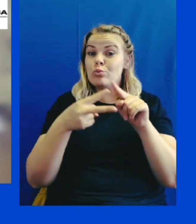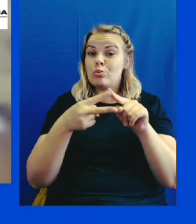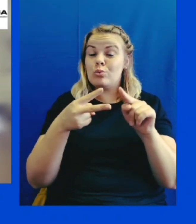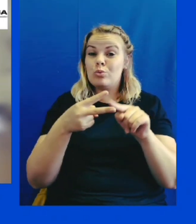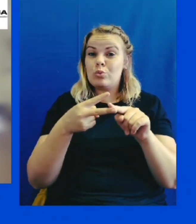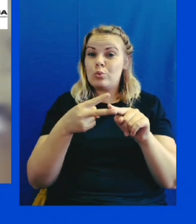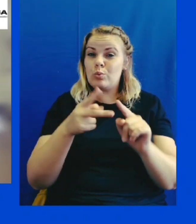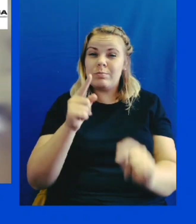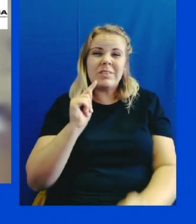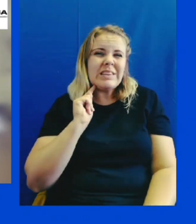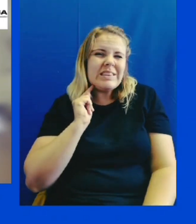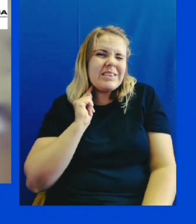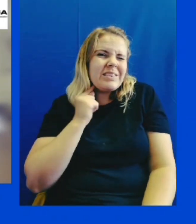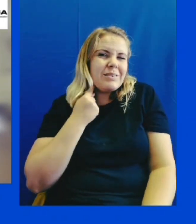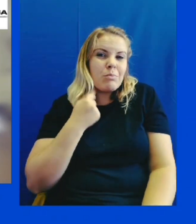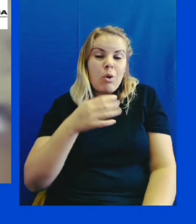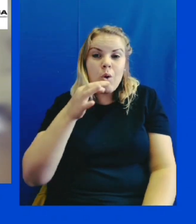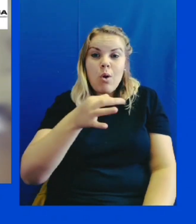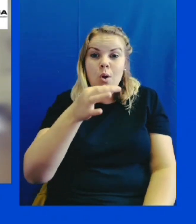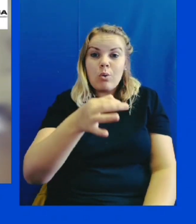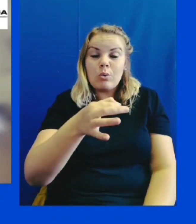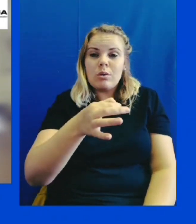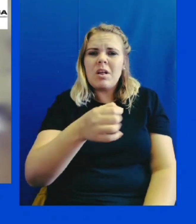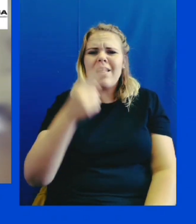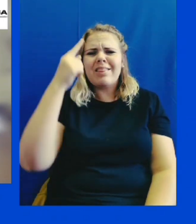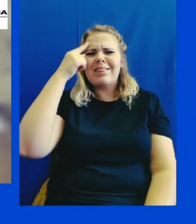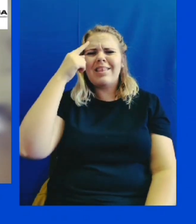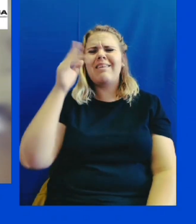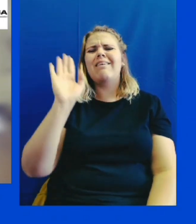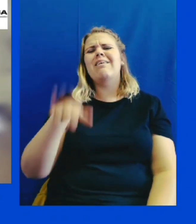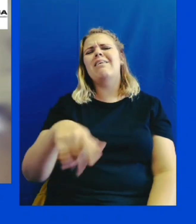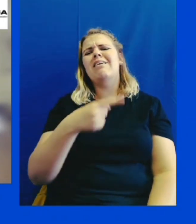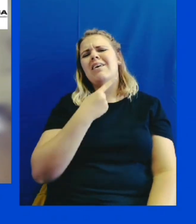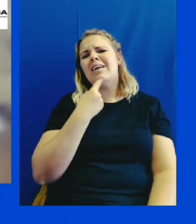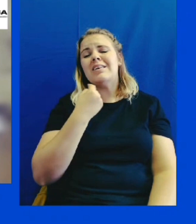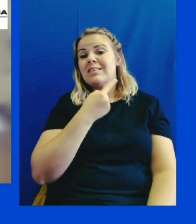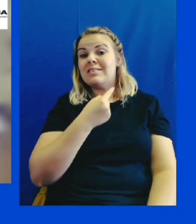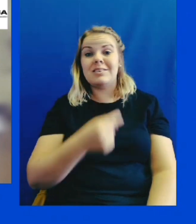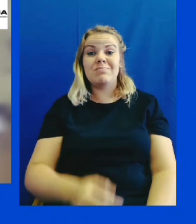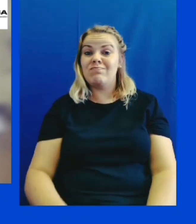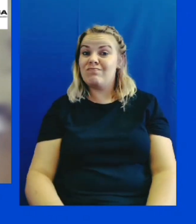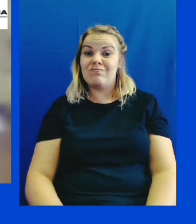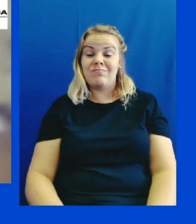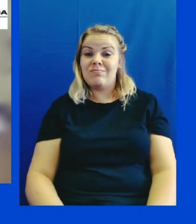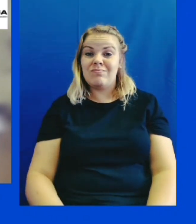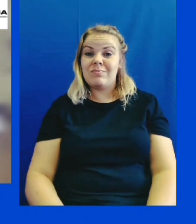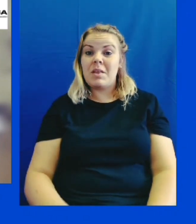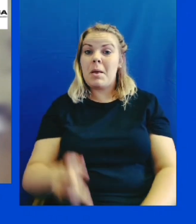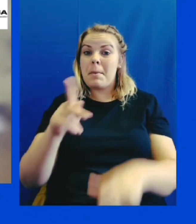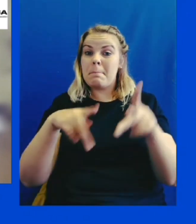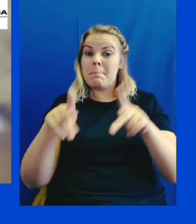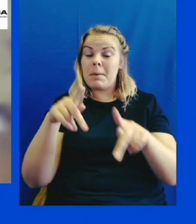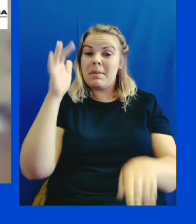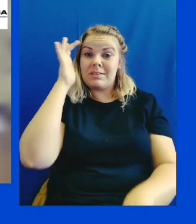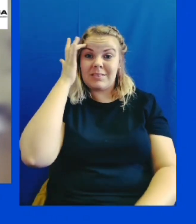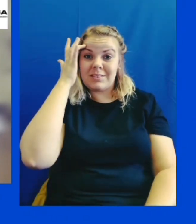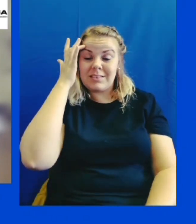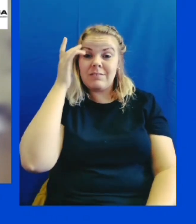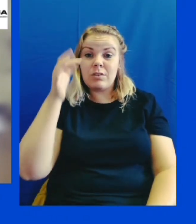holes on the course that seem innocuous, but people tend to